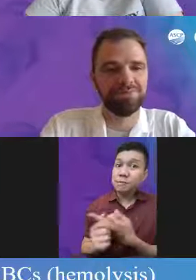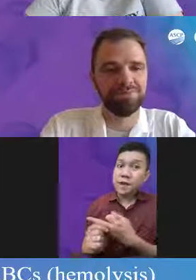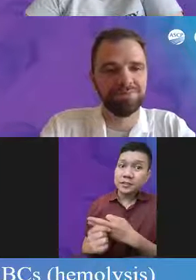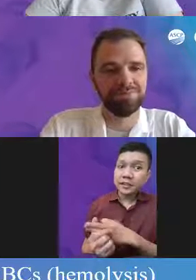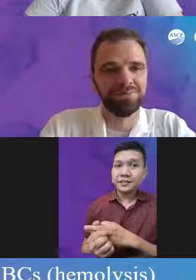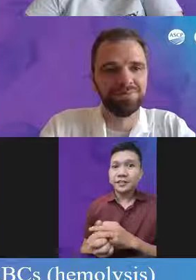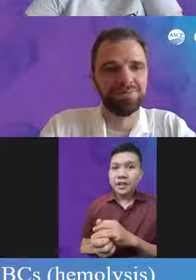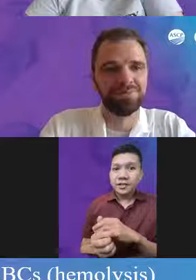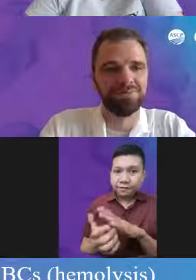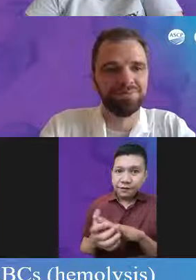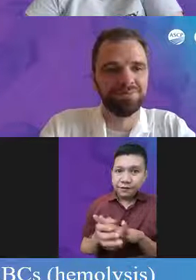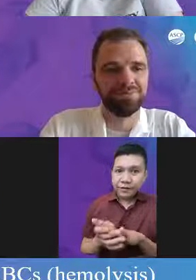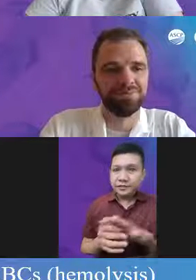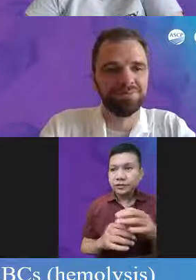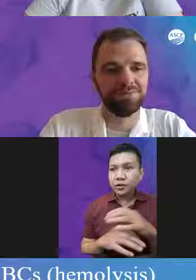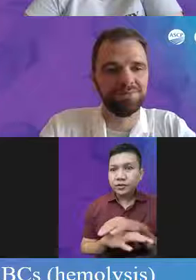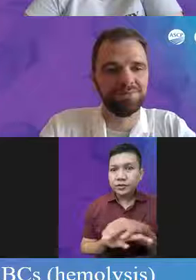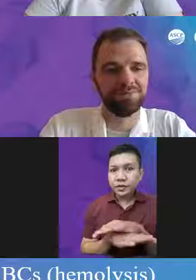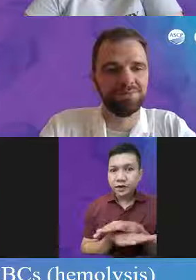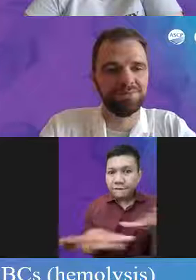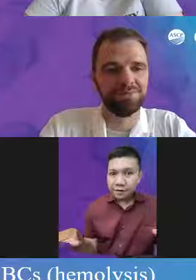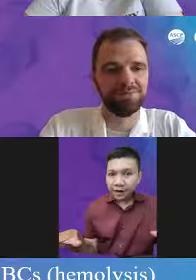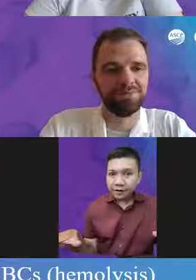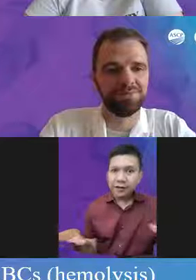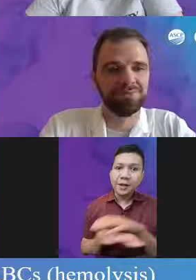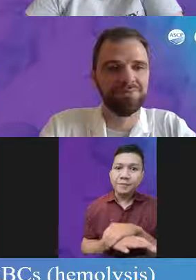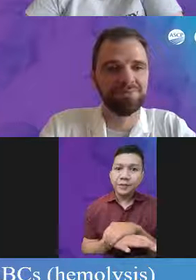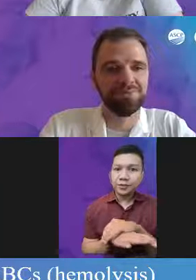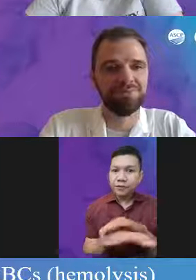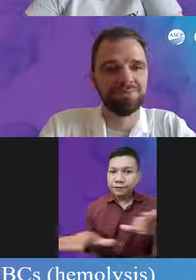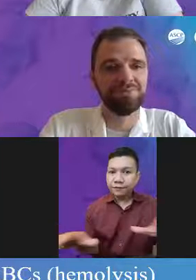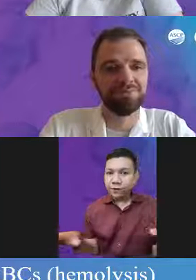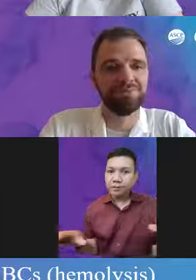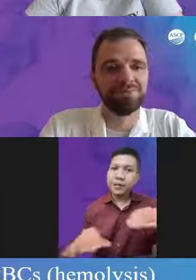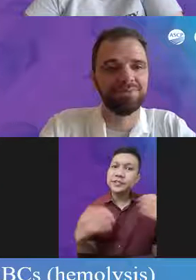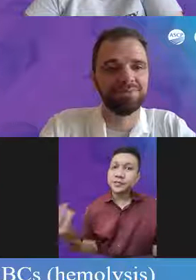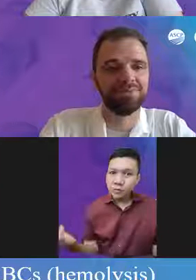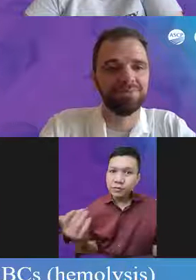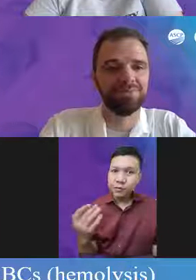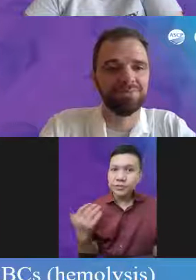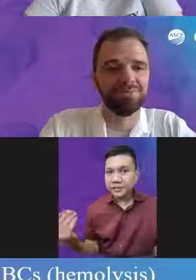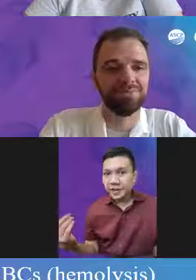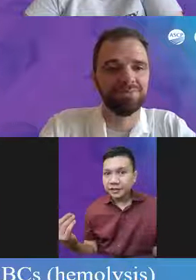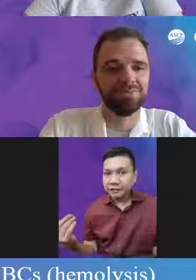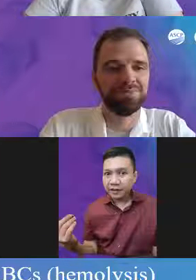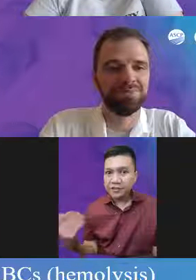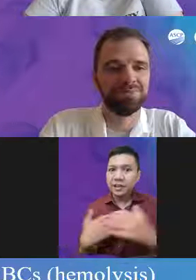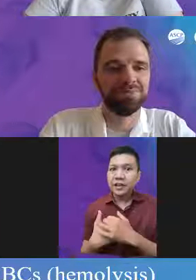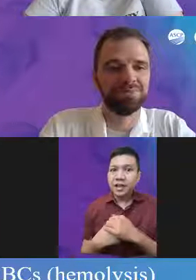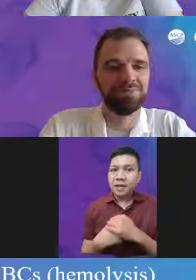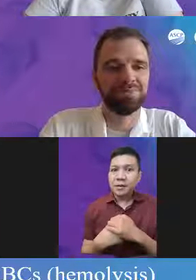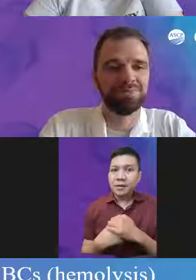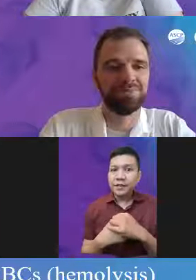elliptocytes, stomatocytes, spherocytes. Those are everywhere, uniform, because it's a clonal or genetic